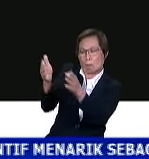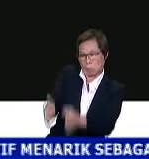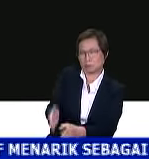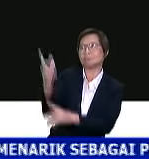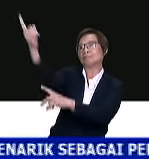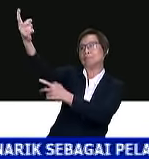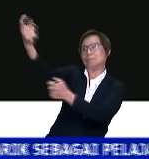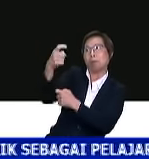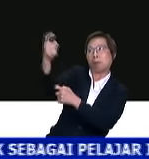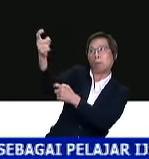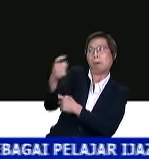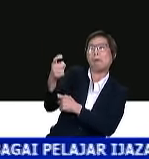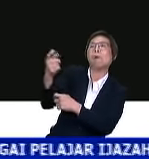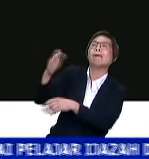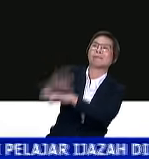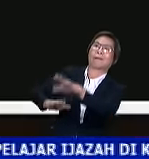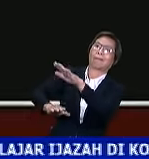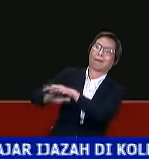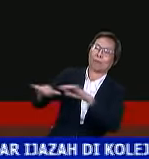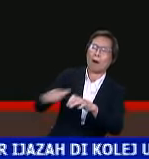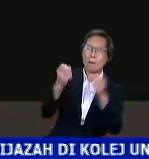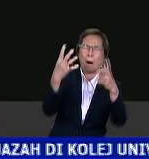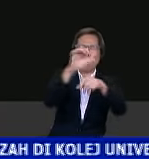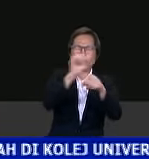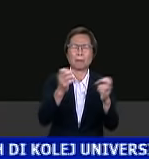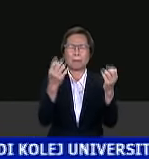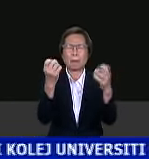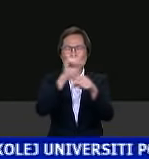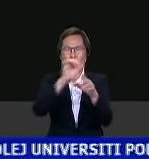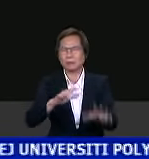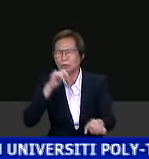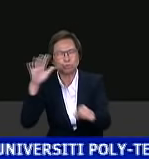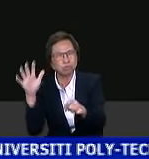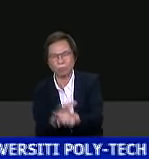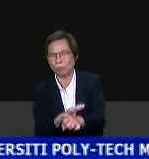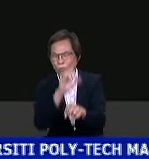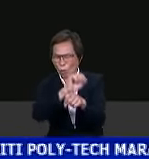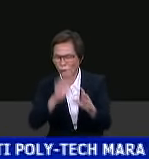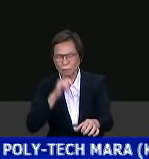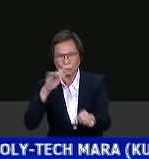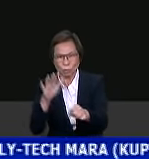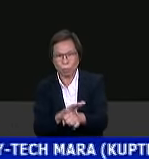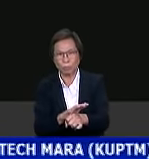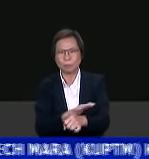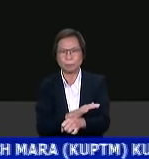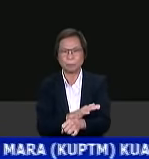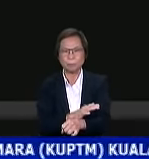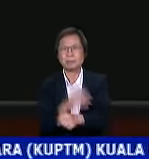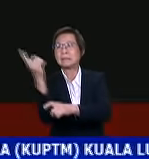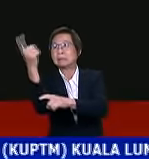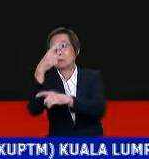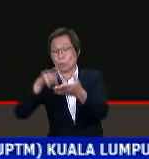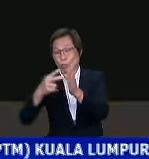manually. A lot of our workers, in terms of shortages, are the